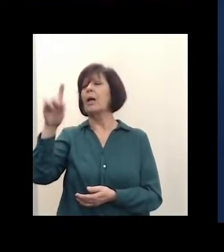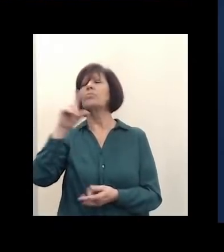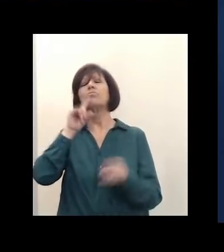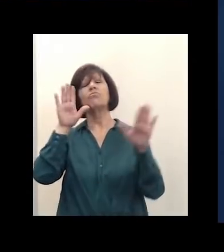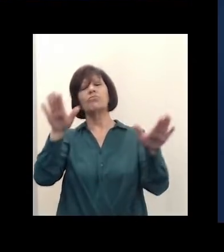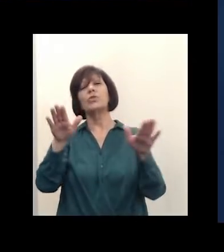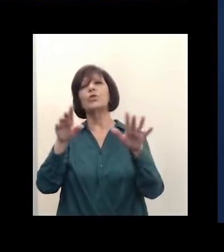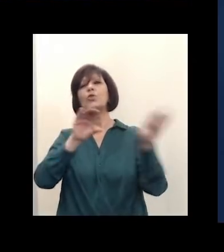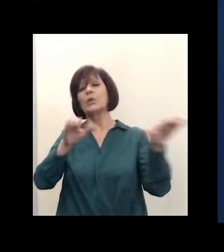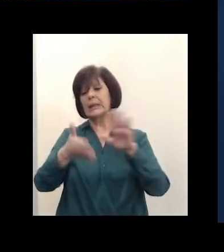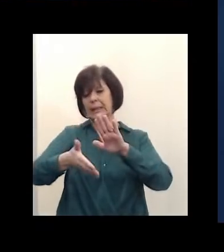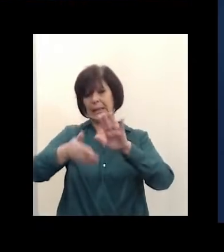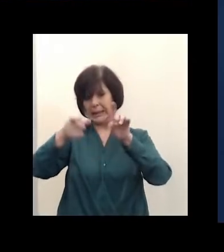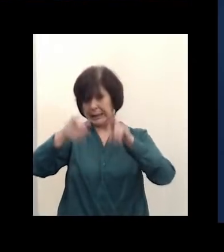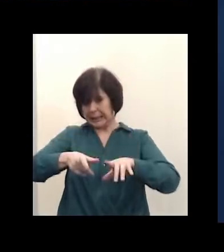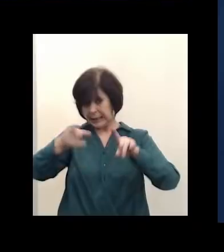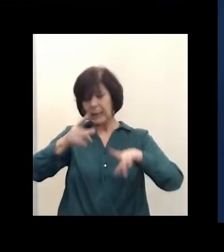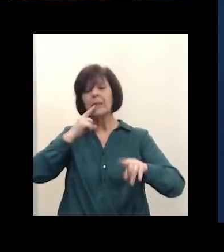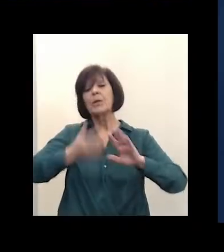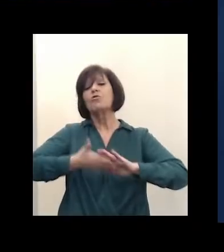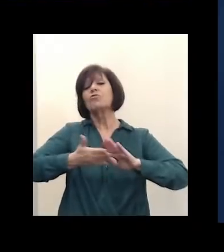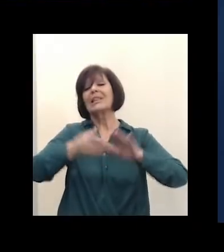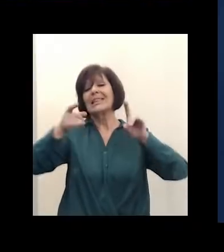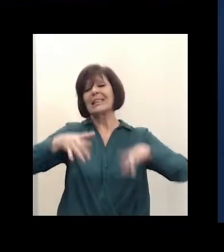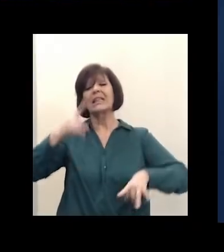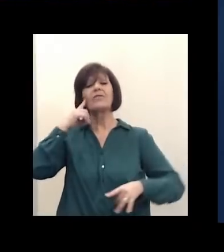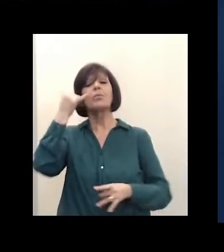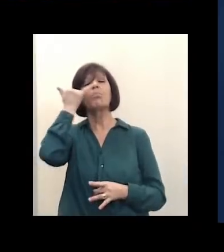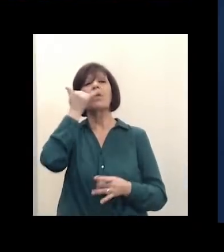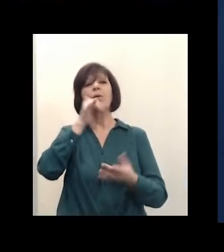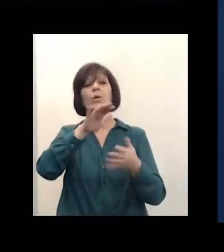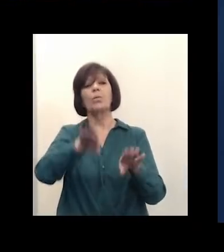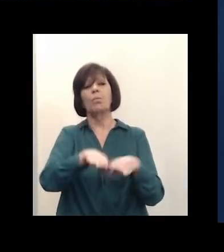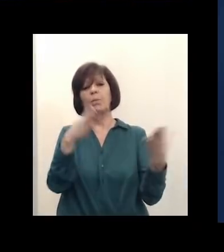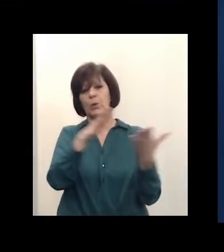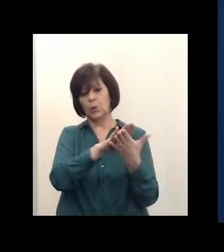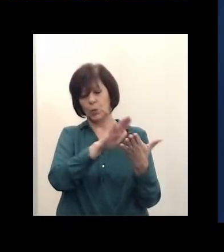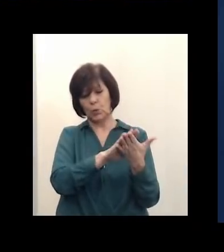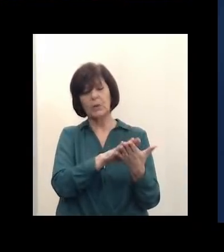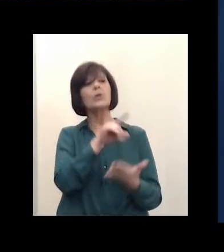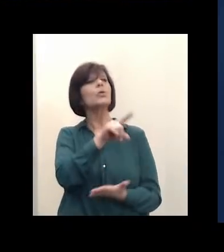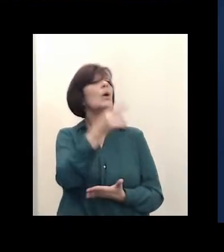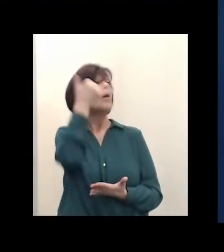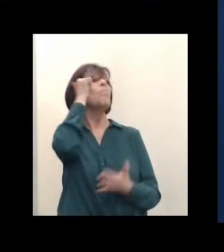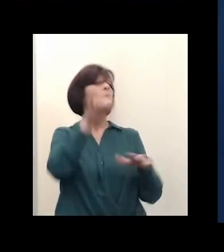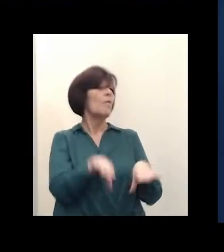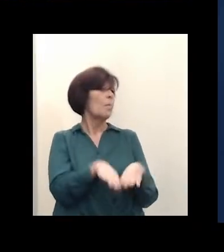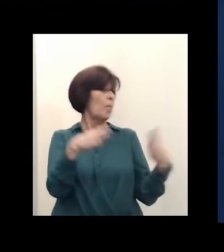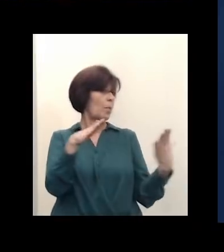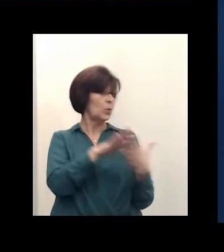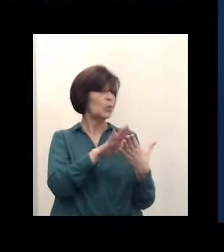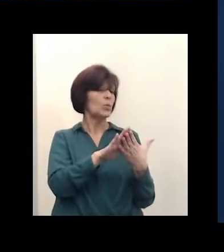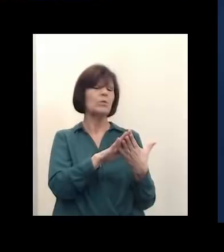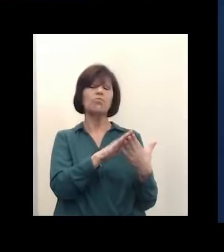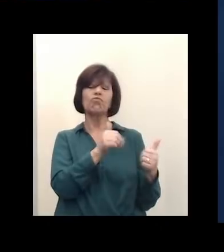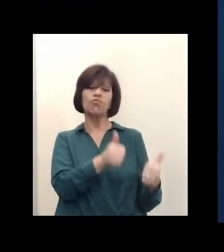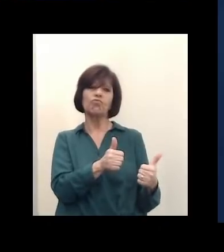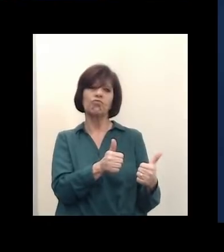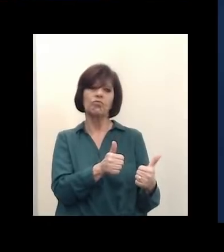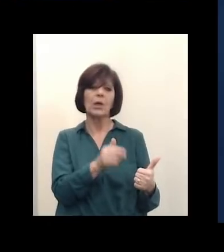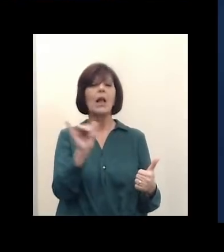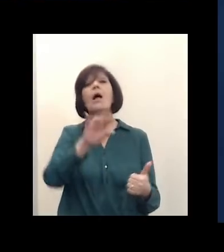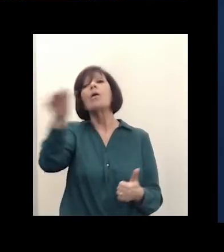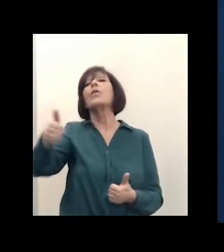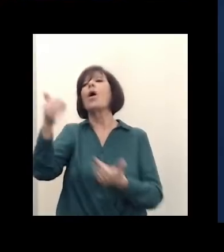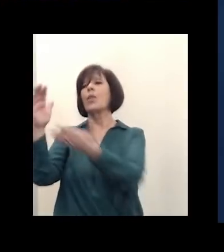is also going to be running the tests for the Buffalo Public School program. So the Buffalo Public Schools is in a good place, just like all the other schools